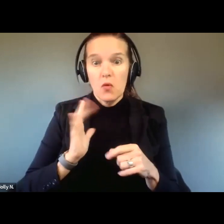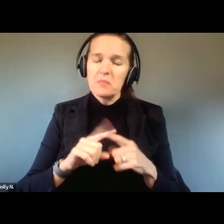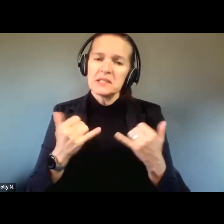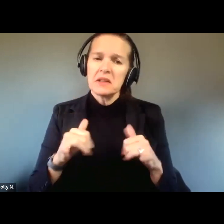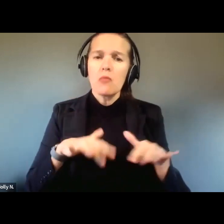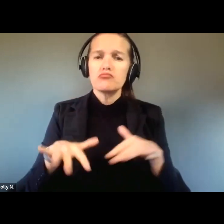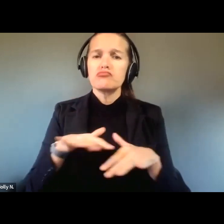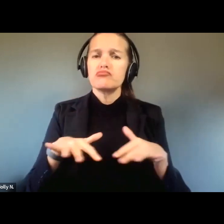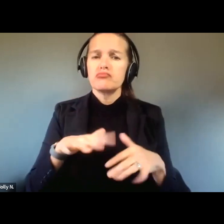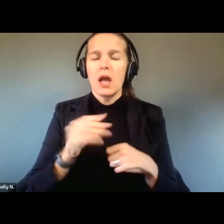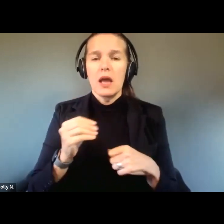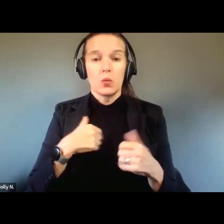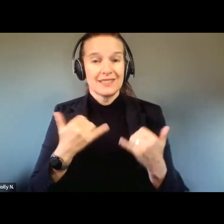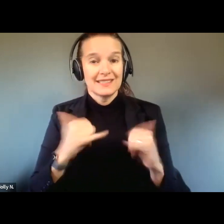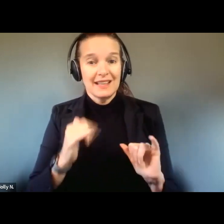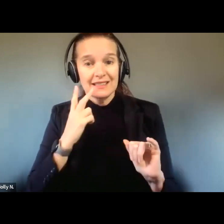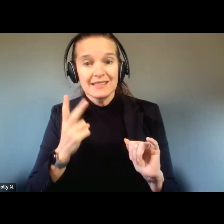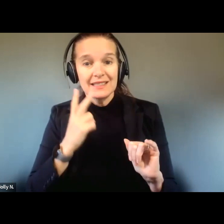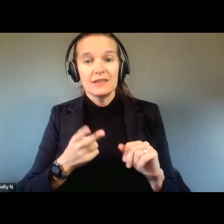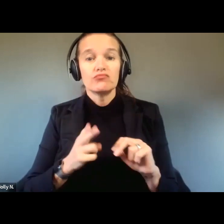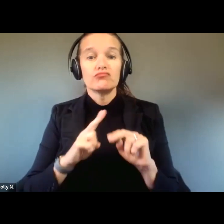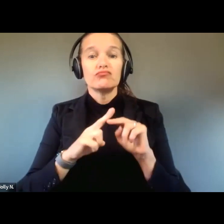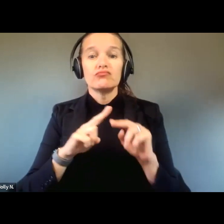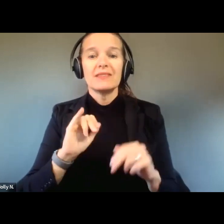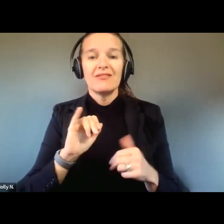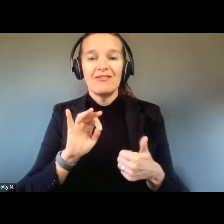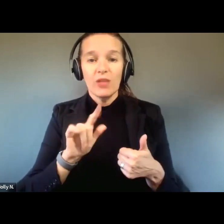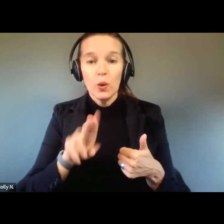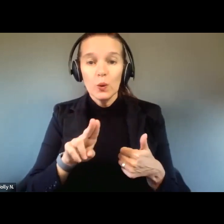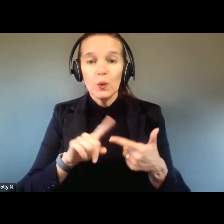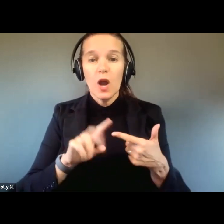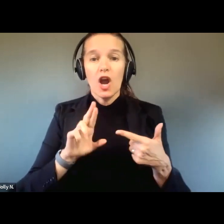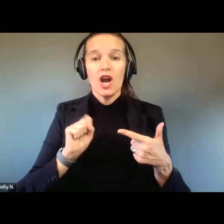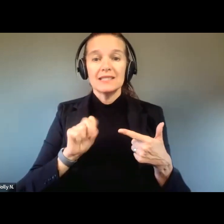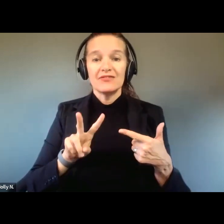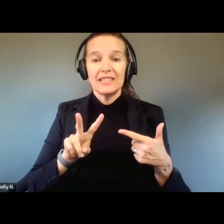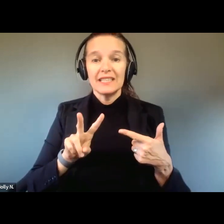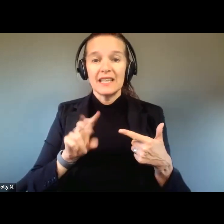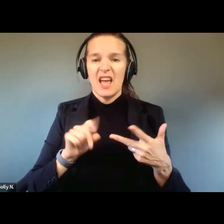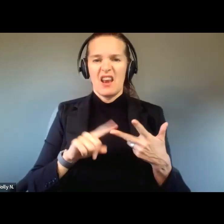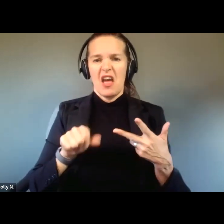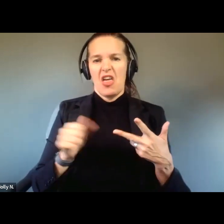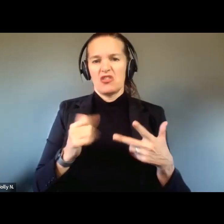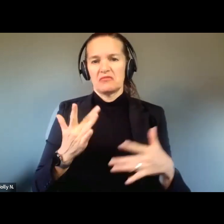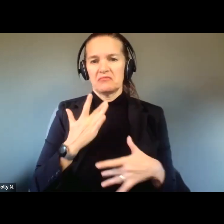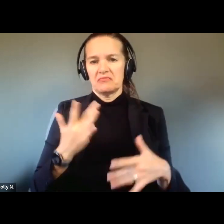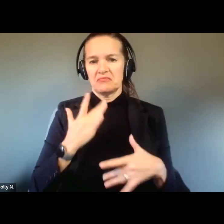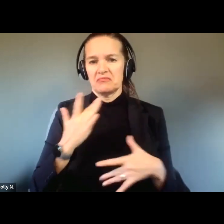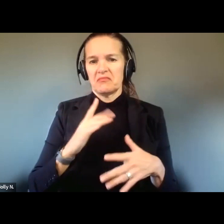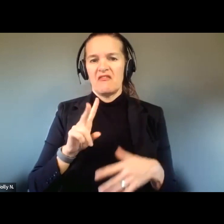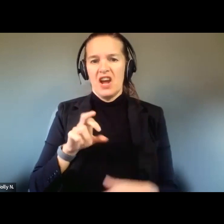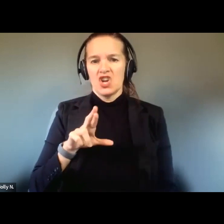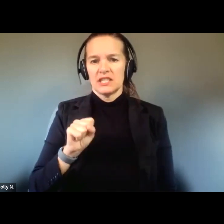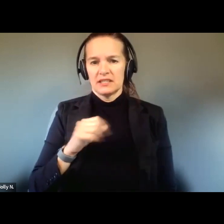there. But we are also seeing increased levels of influenza, RSV, and other respiratory viruses.